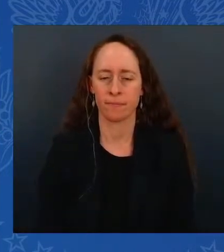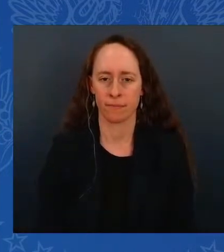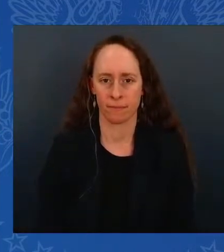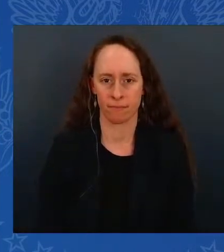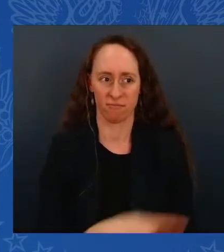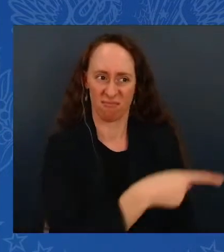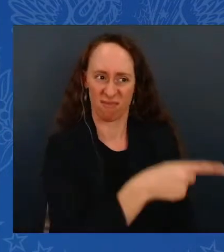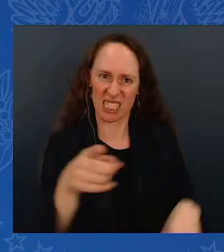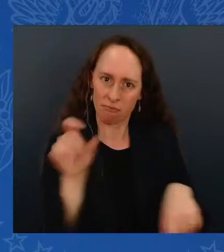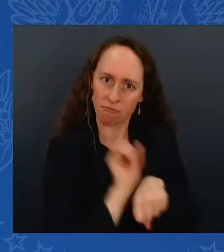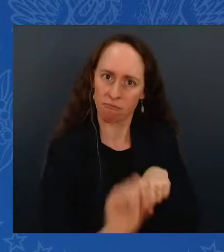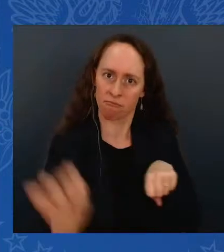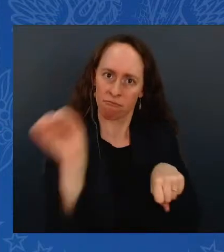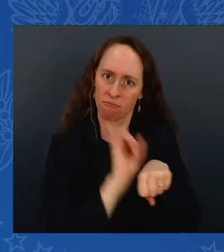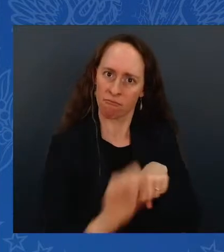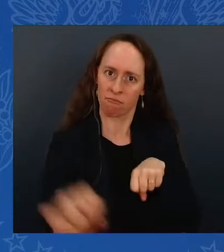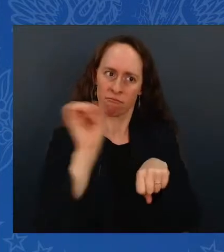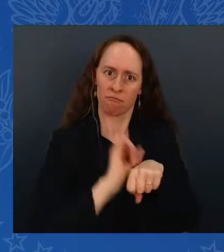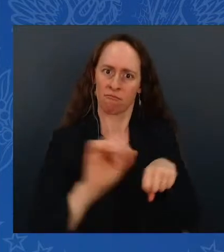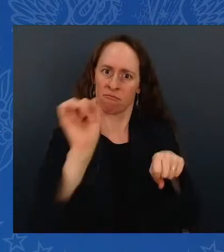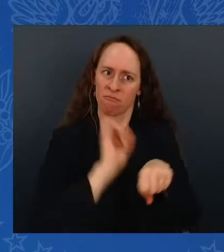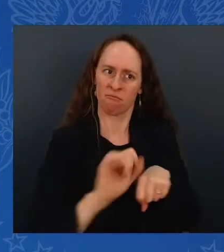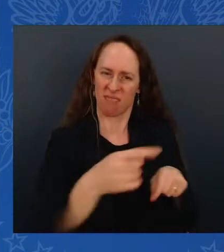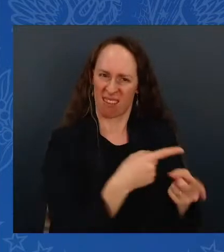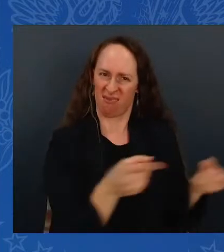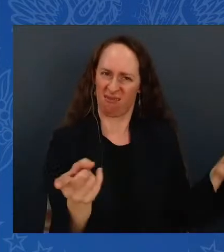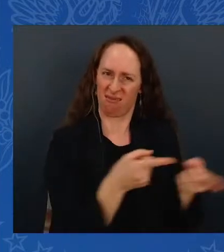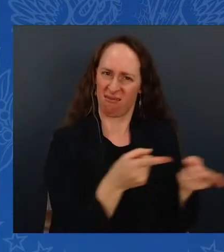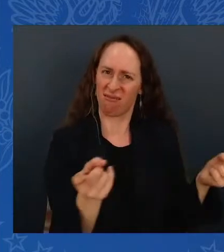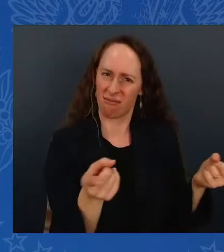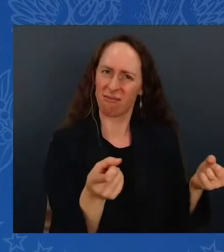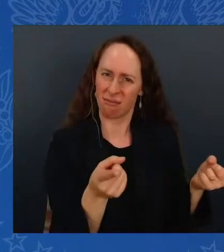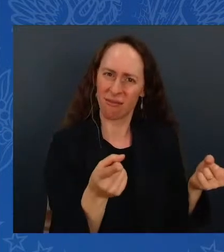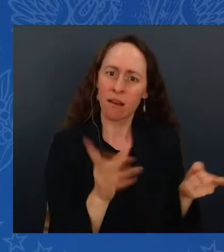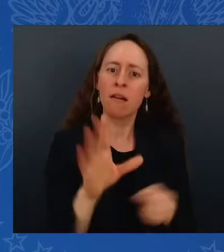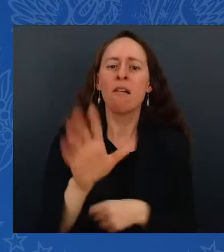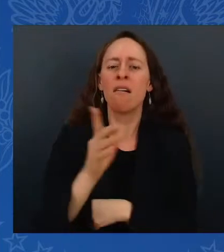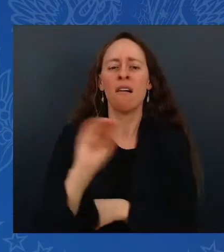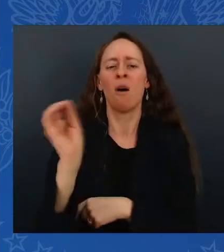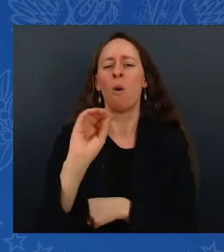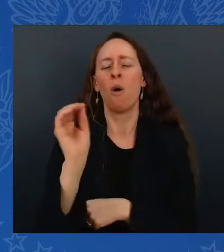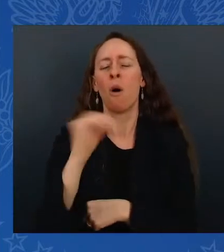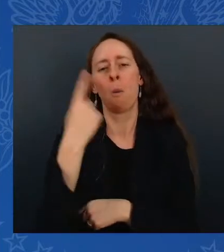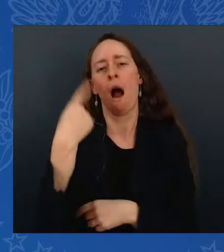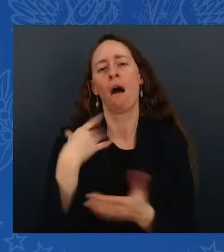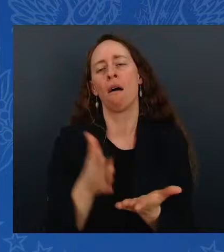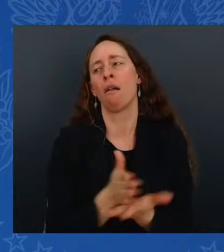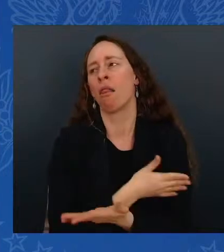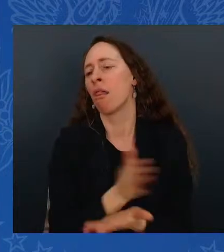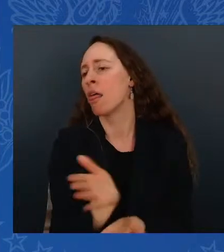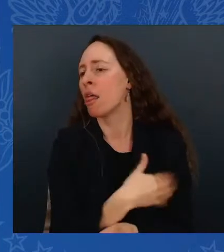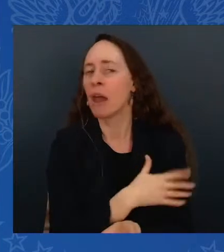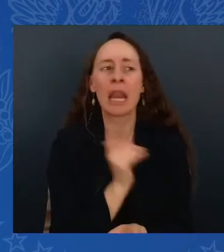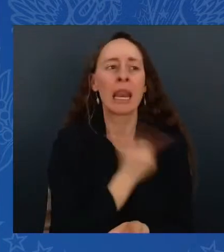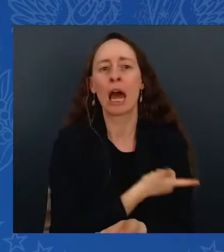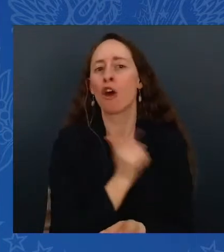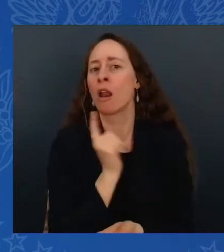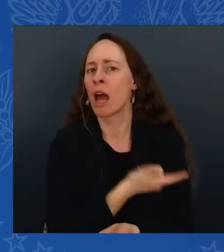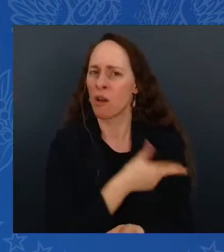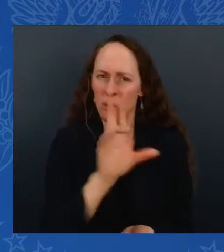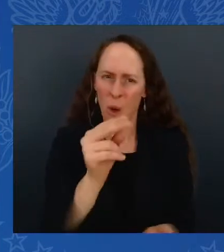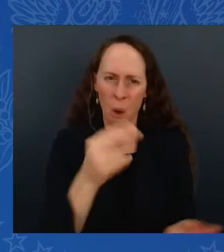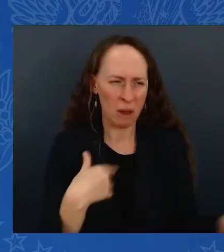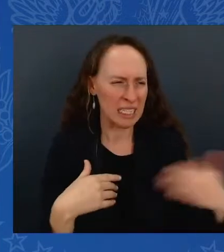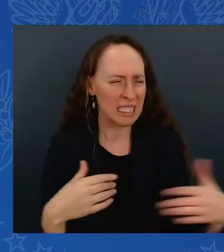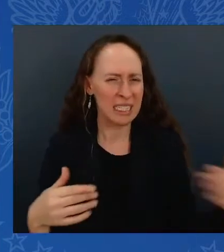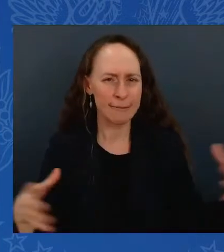behind. Foster fair competition. Invest in all of America and in all Americans. When